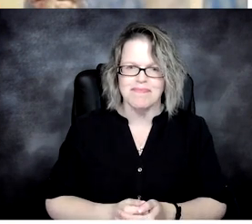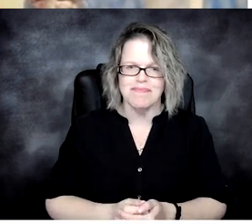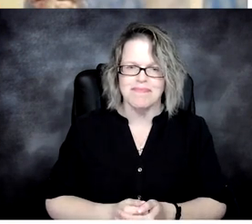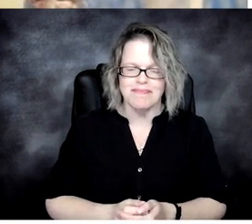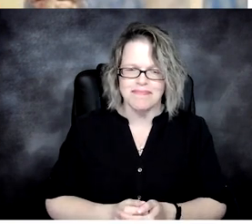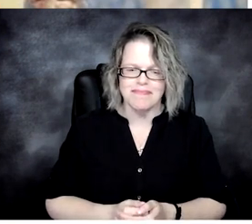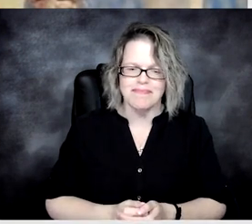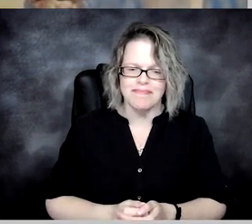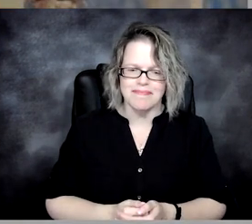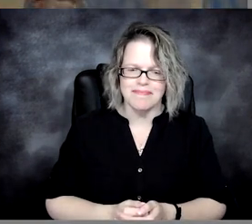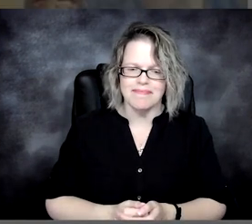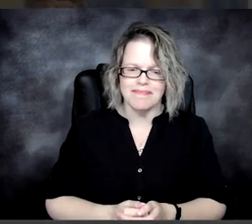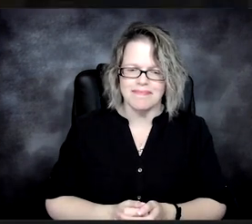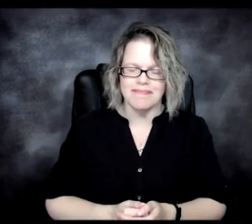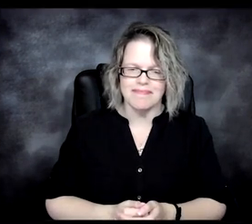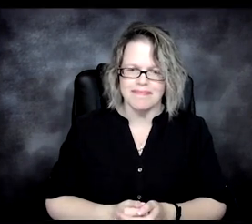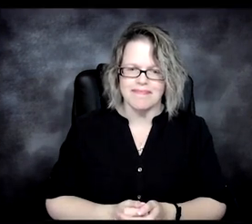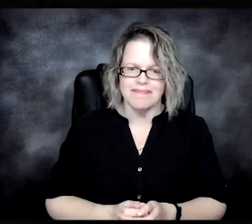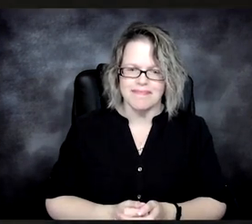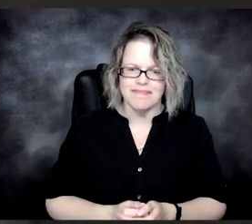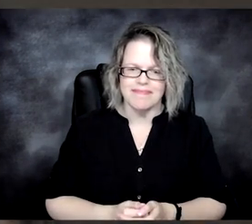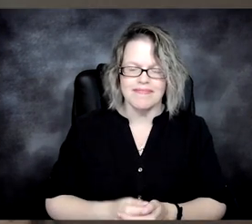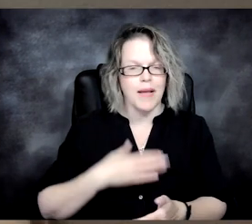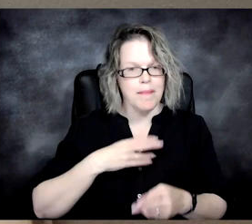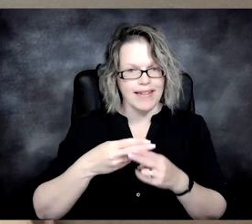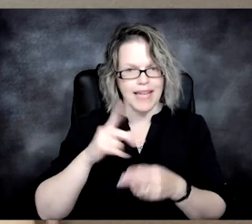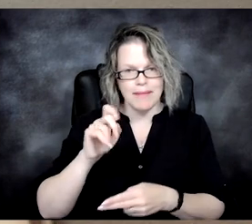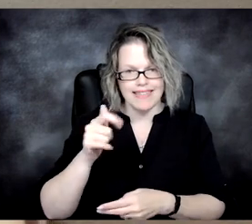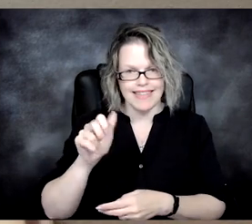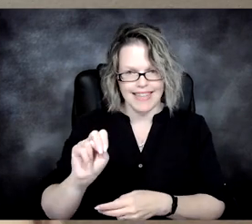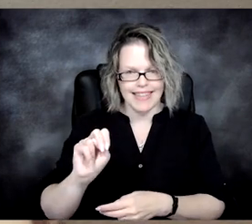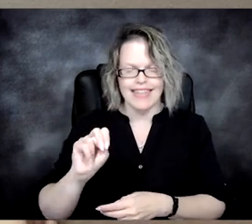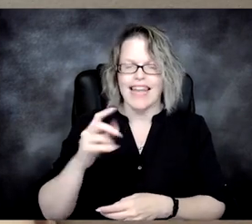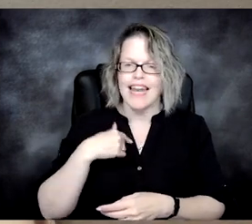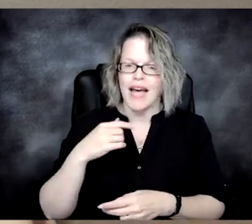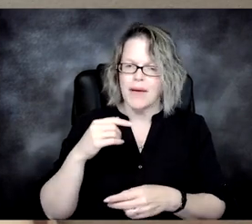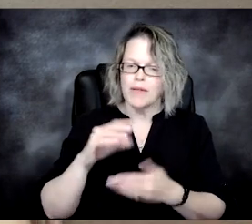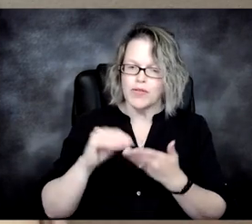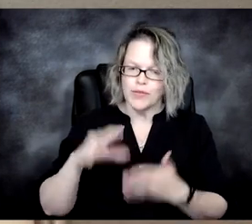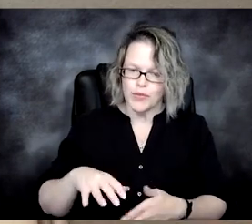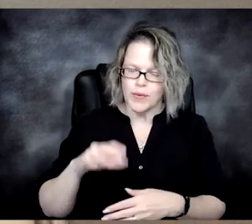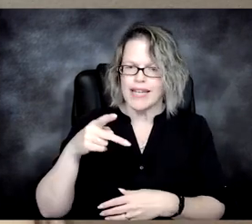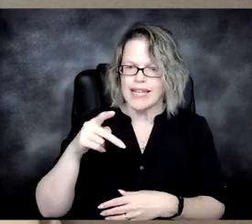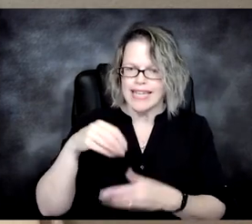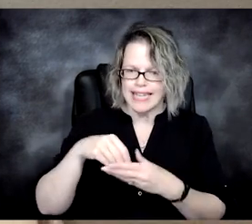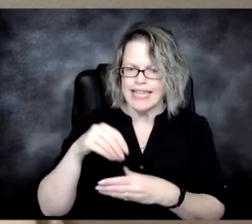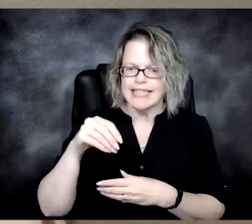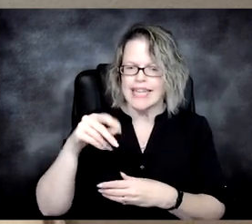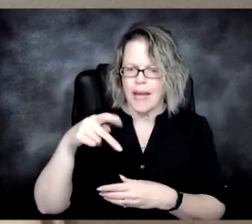District, ESD 123. My name is Tegan Bushman, and I'm a student at Chiawana High School in Pasco,